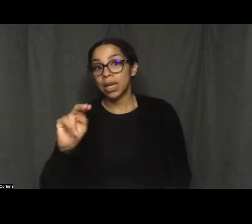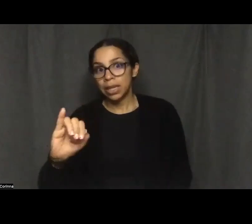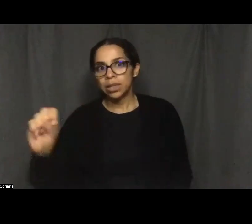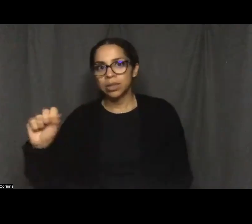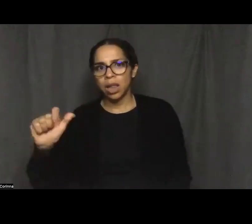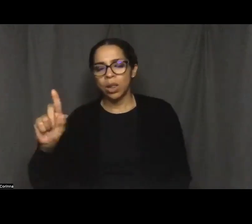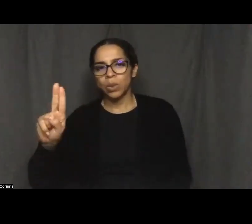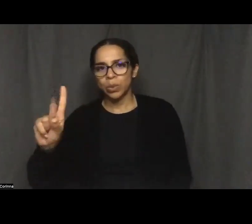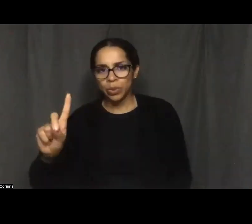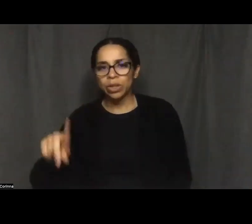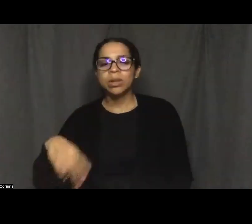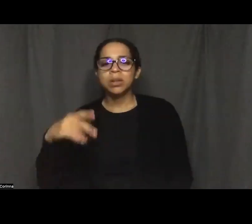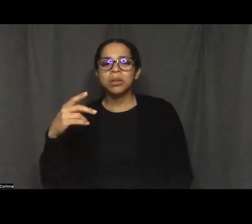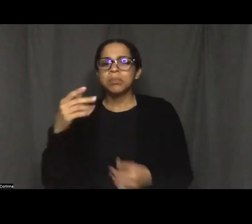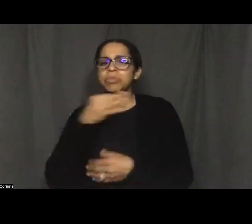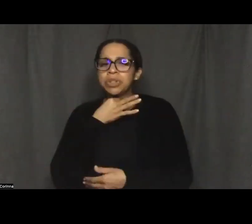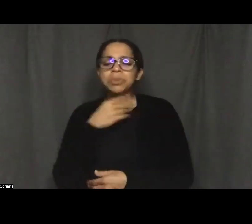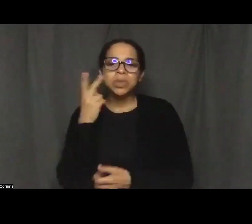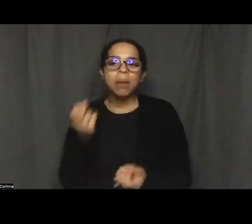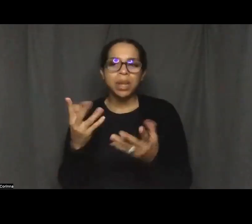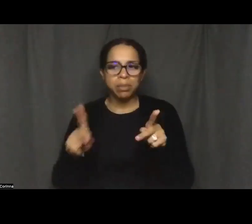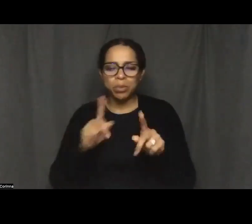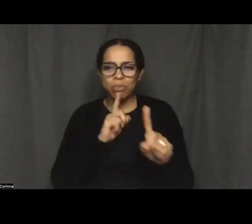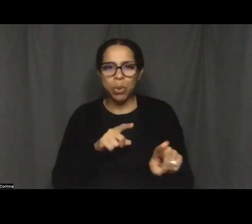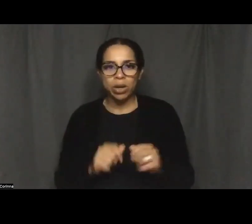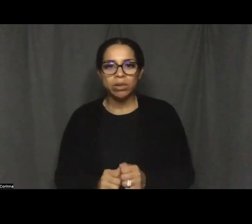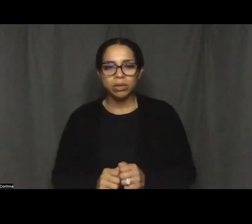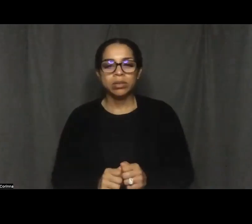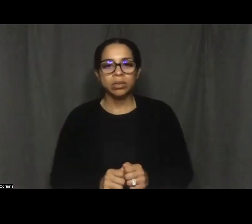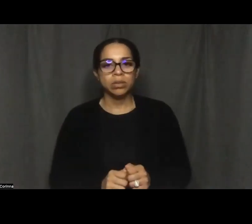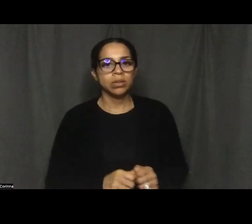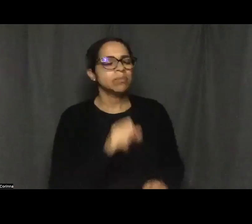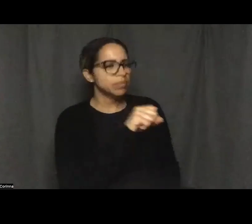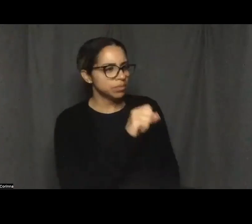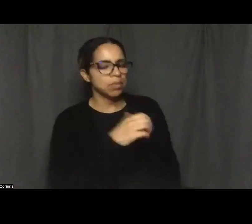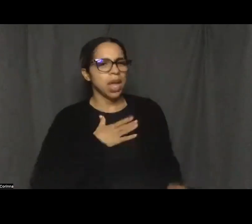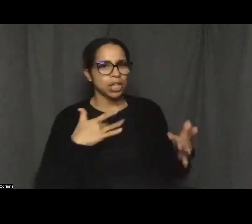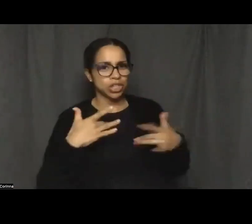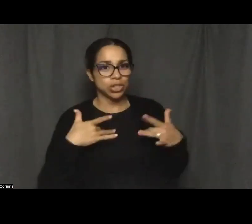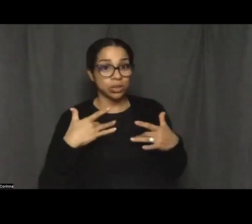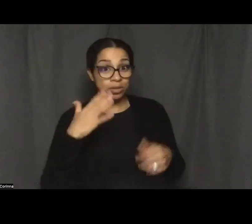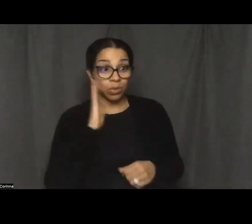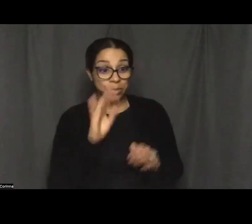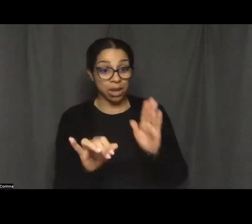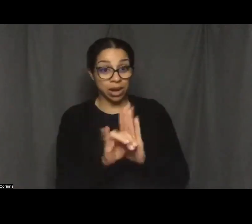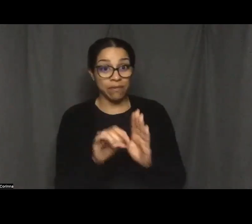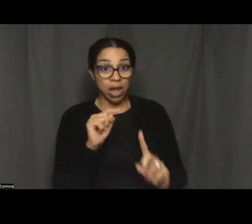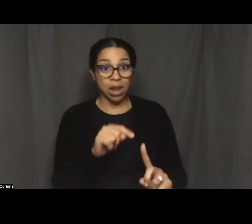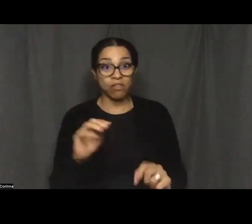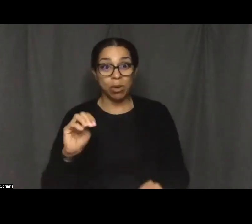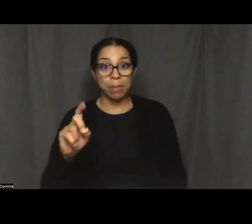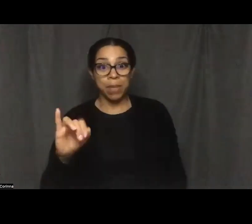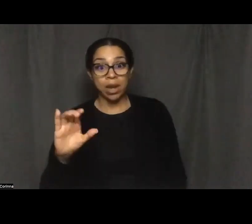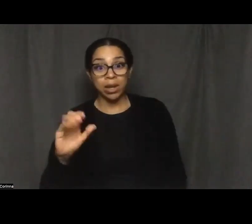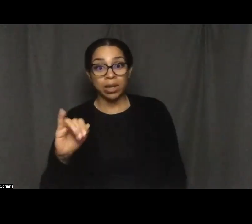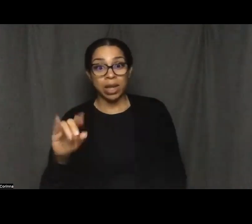people reported that. Yeah, my concern is that whether or not they know that might be Right. either identified under Medicaid or that would be considered the exchange. Right.